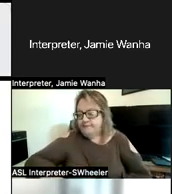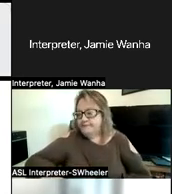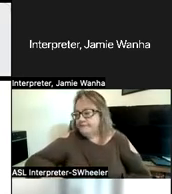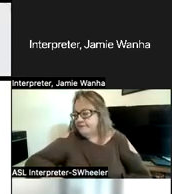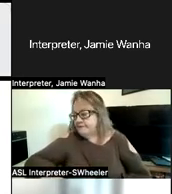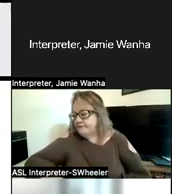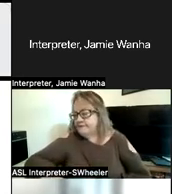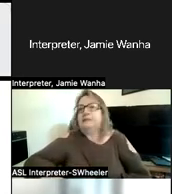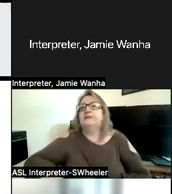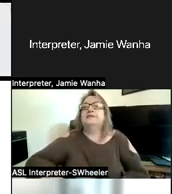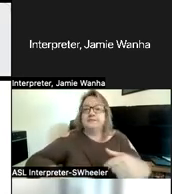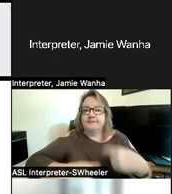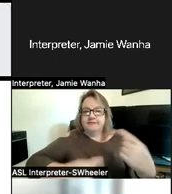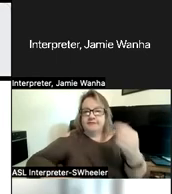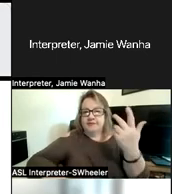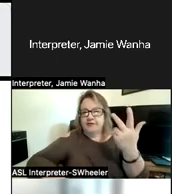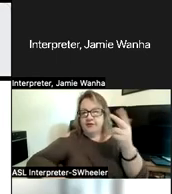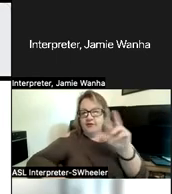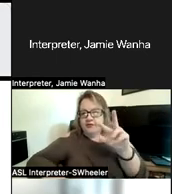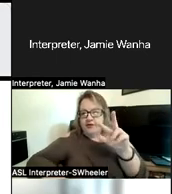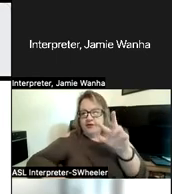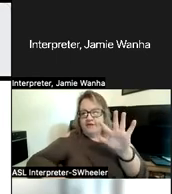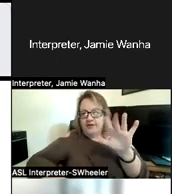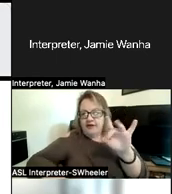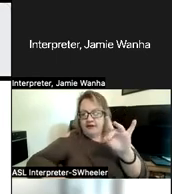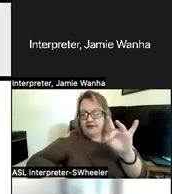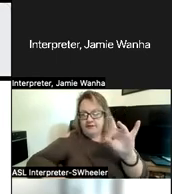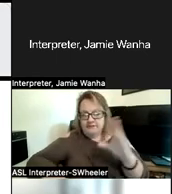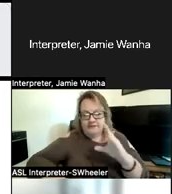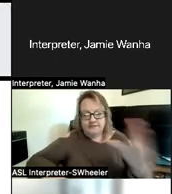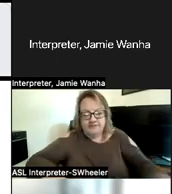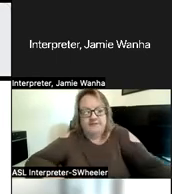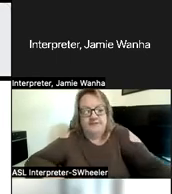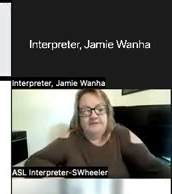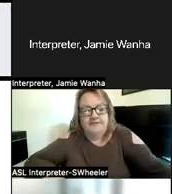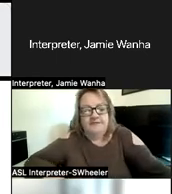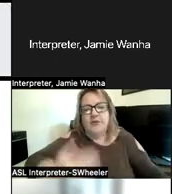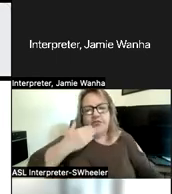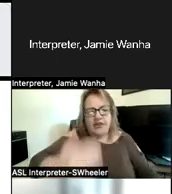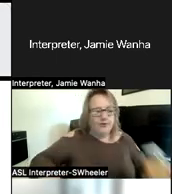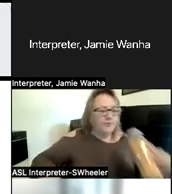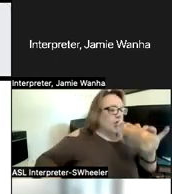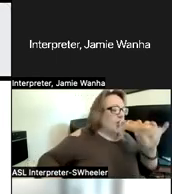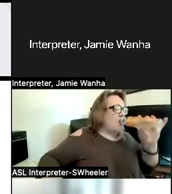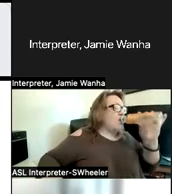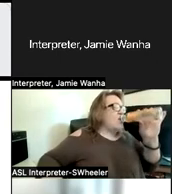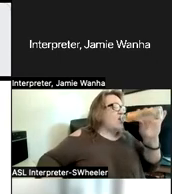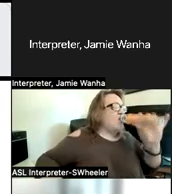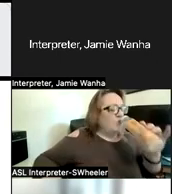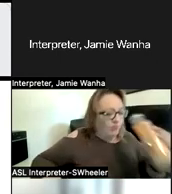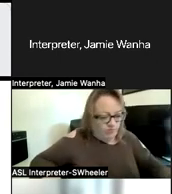like only since about 3:59 or so. So again, thank you. And we will